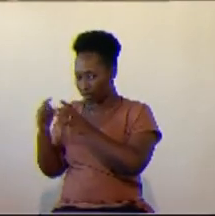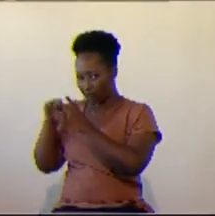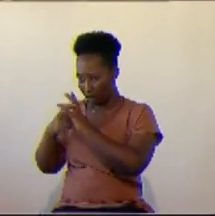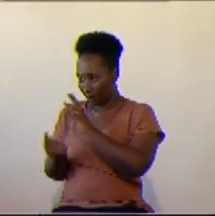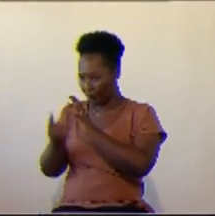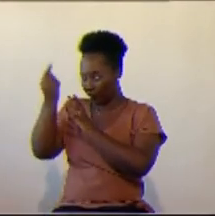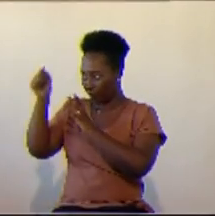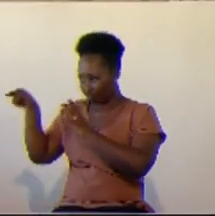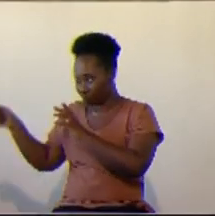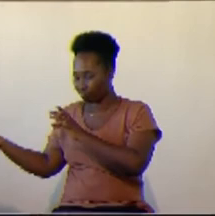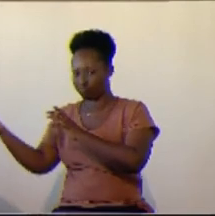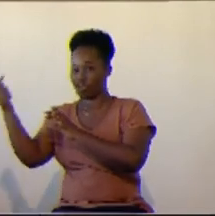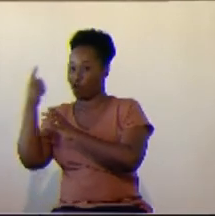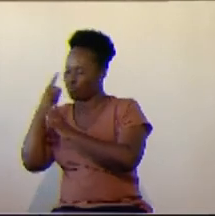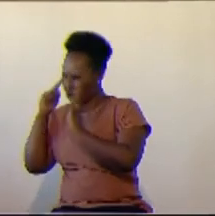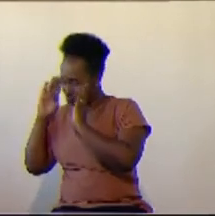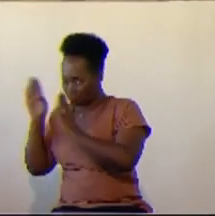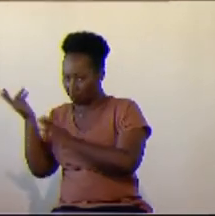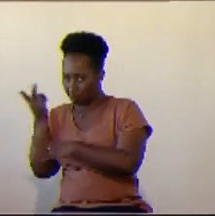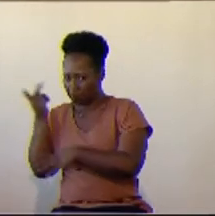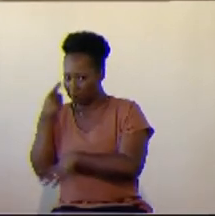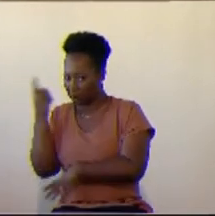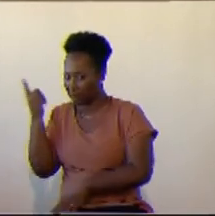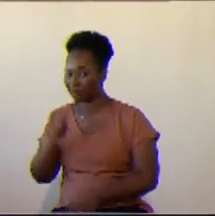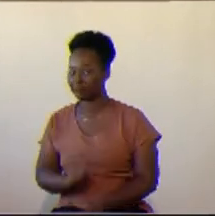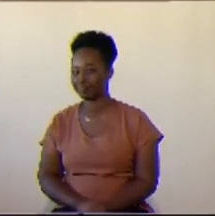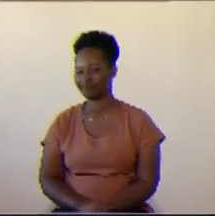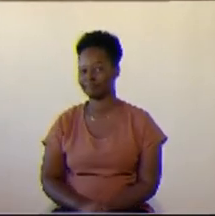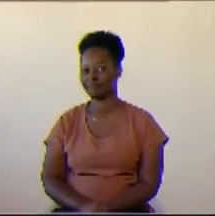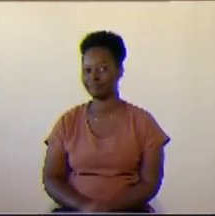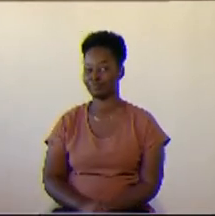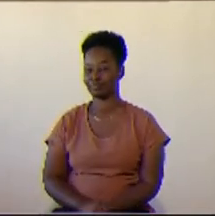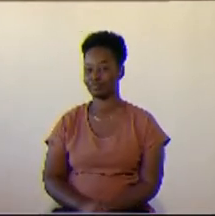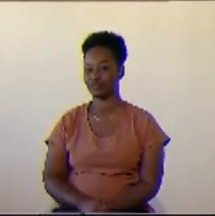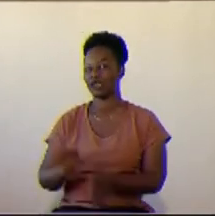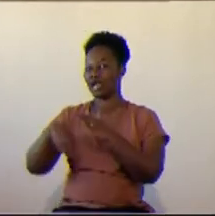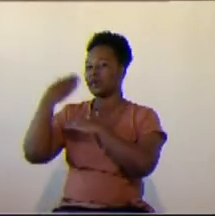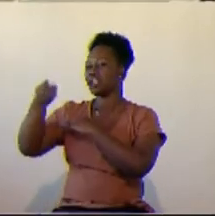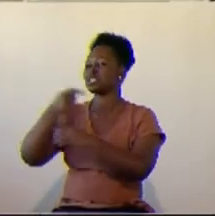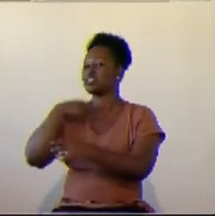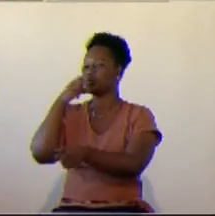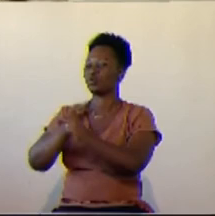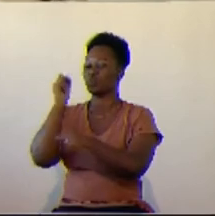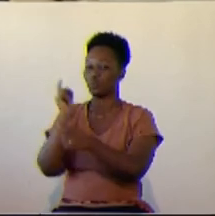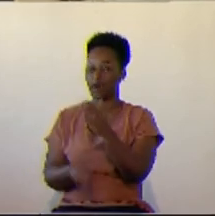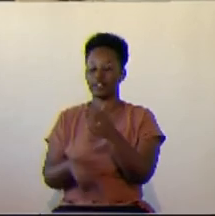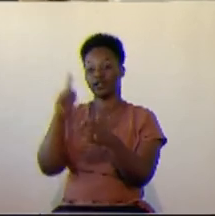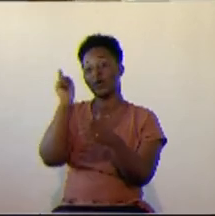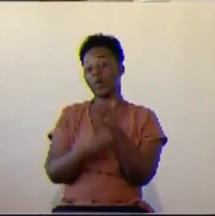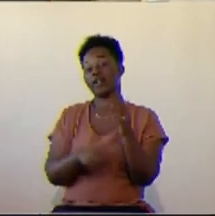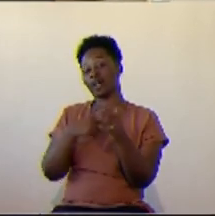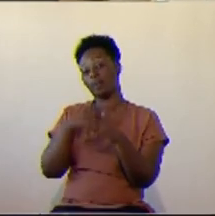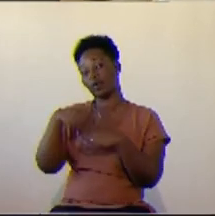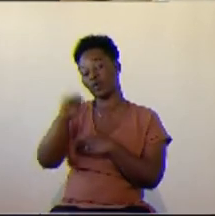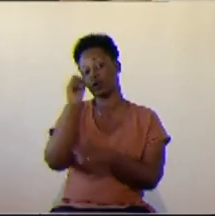focus your attention on those two diagrams. So what next am I going to do? What I'm going to do, I'm